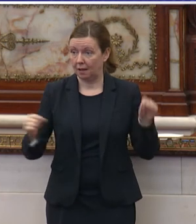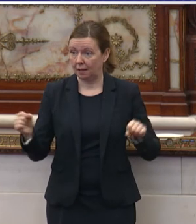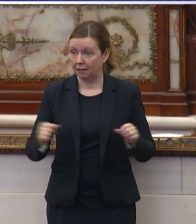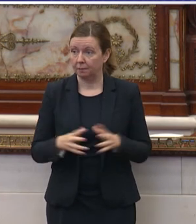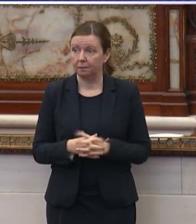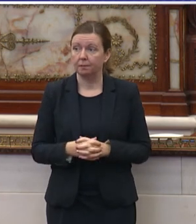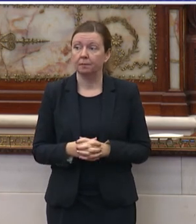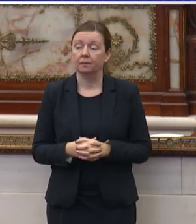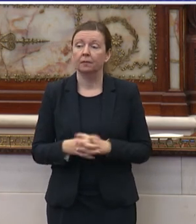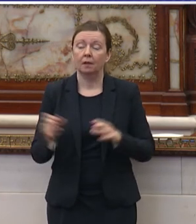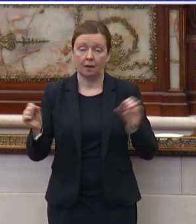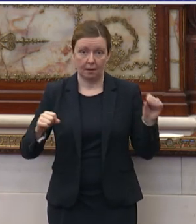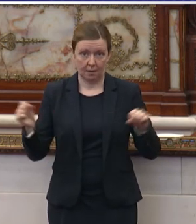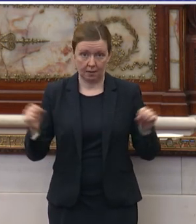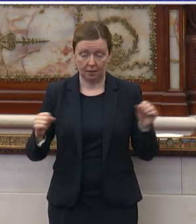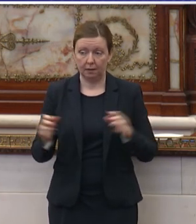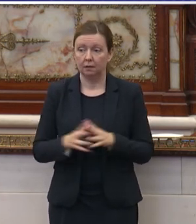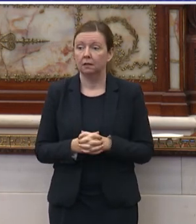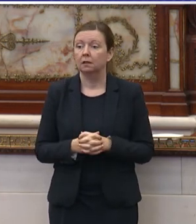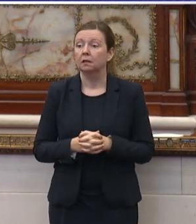aye.